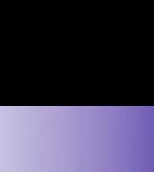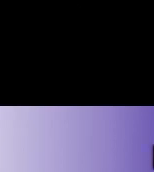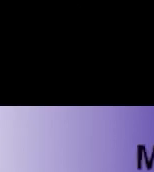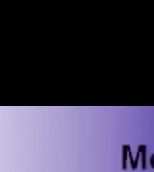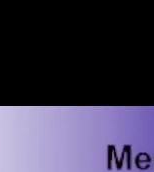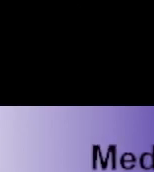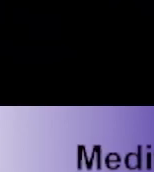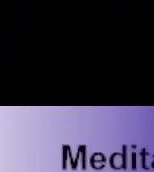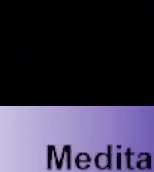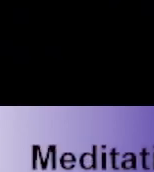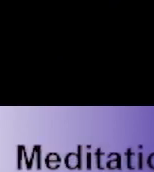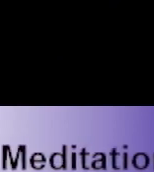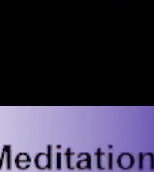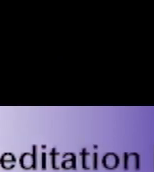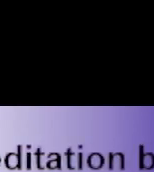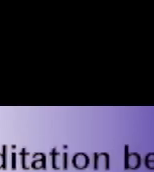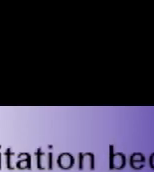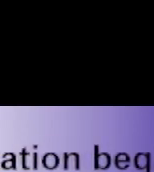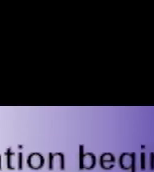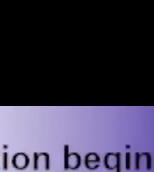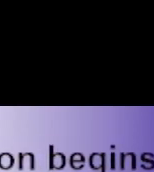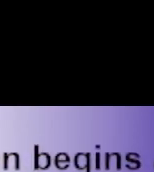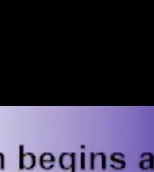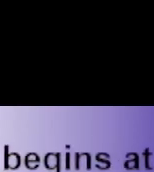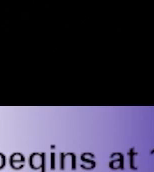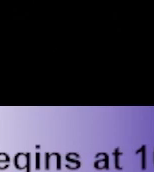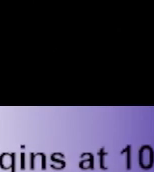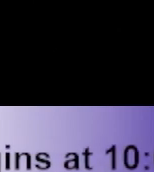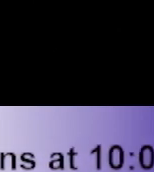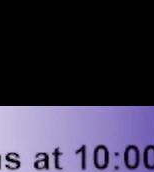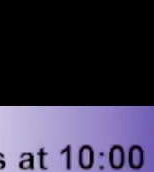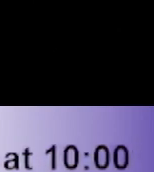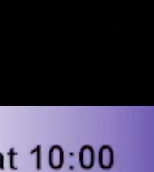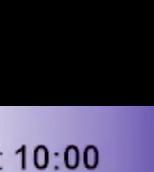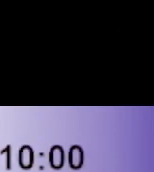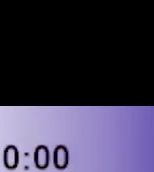And in this human experience,